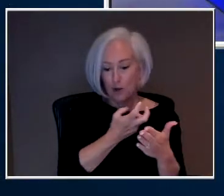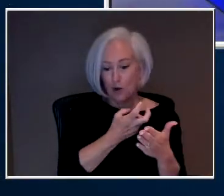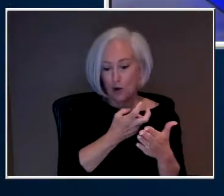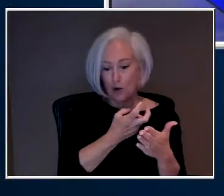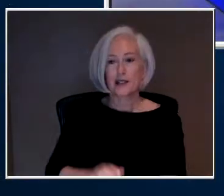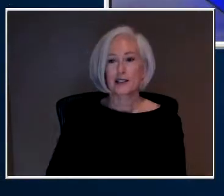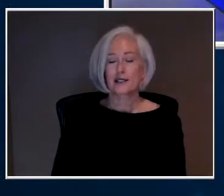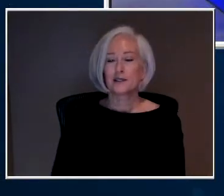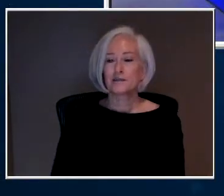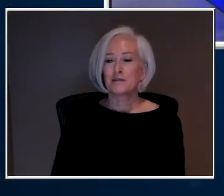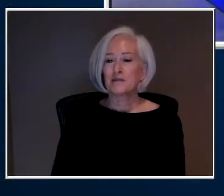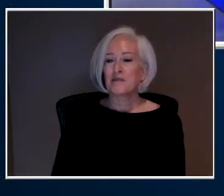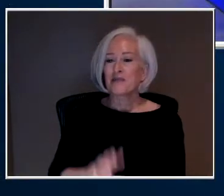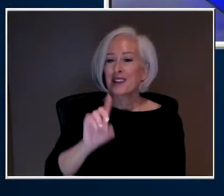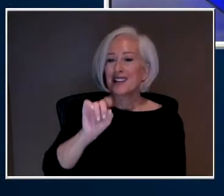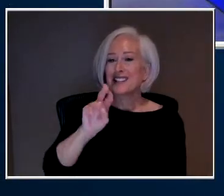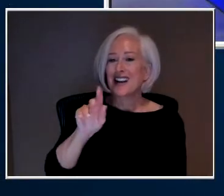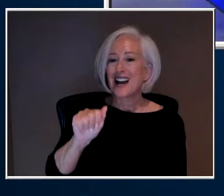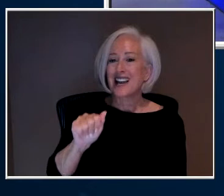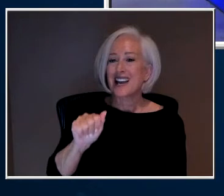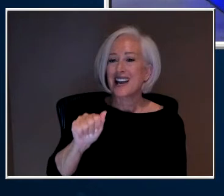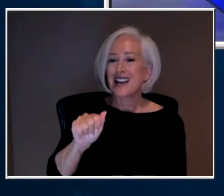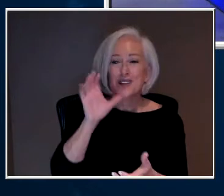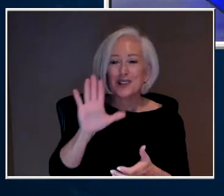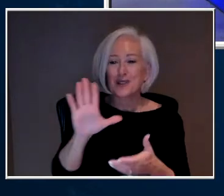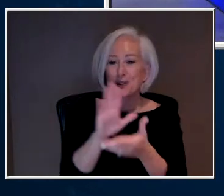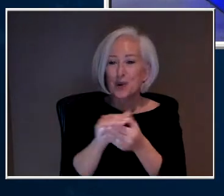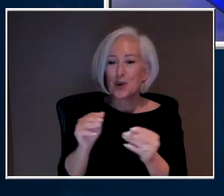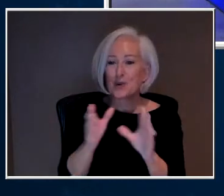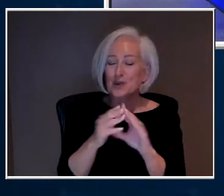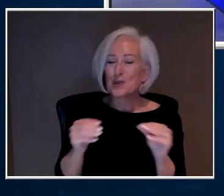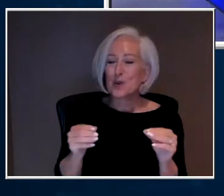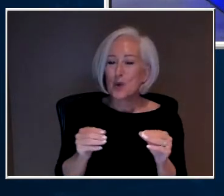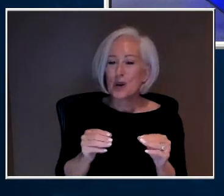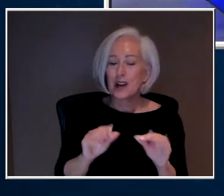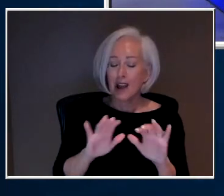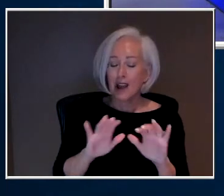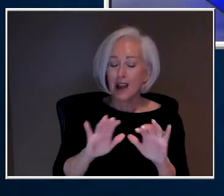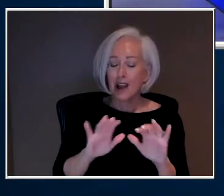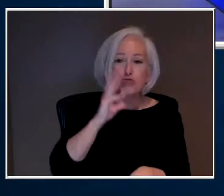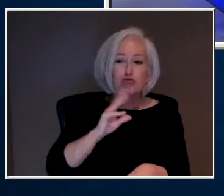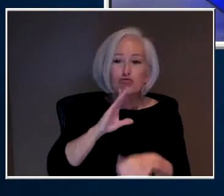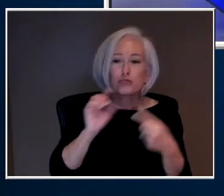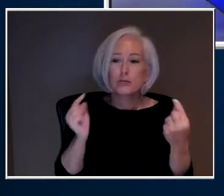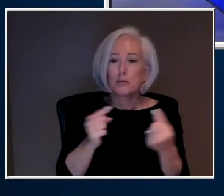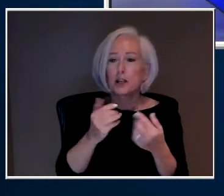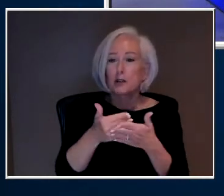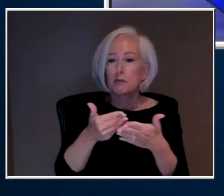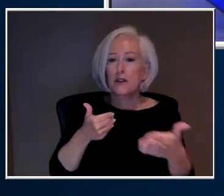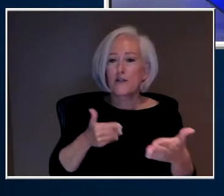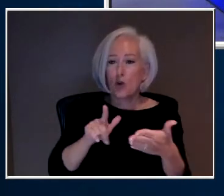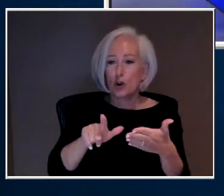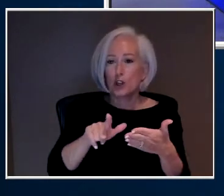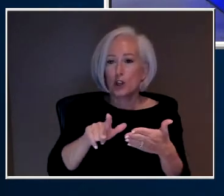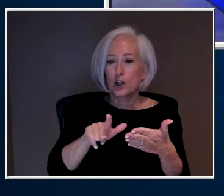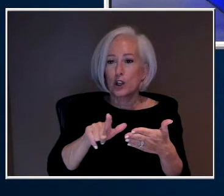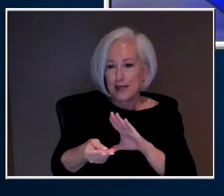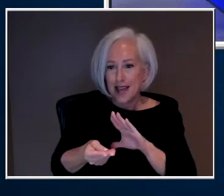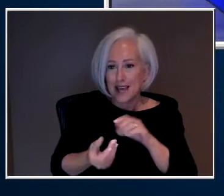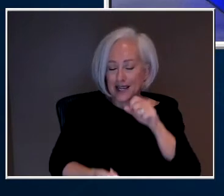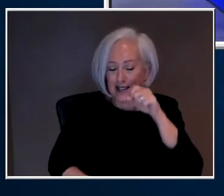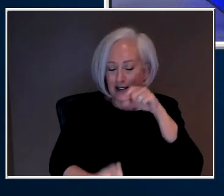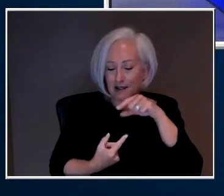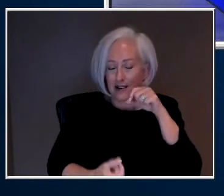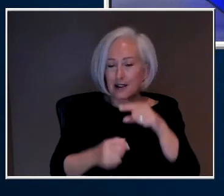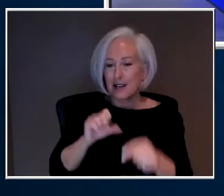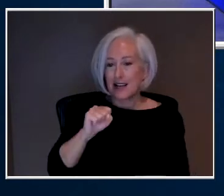your story. Specifically, how long were you in pain before you had this stimulator implanted, and what was the